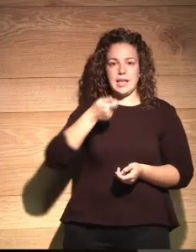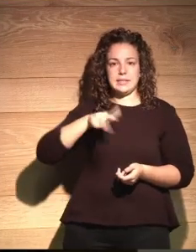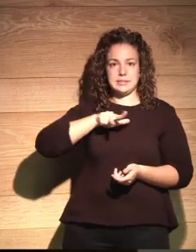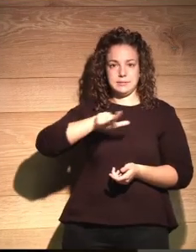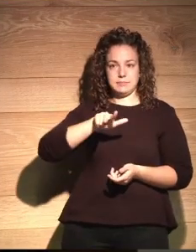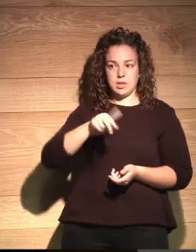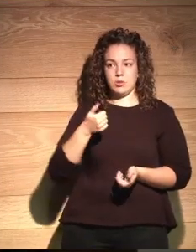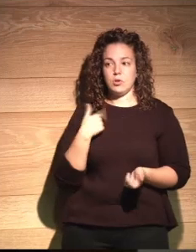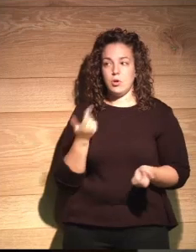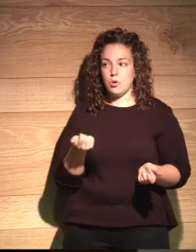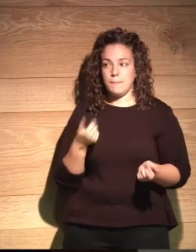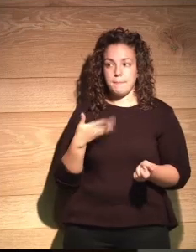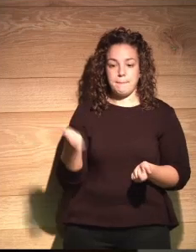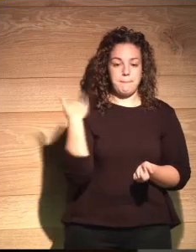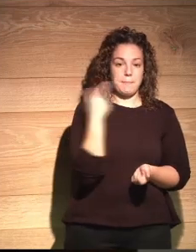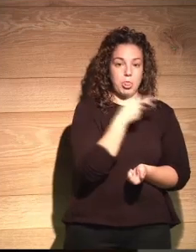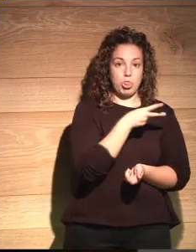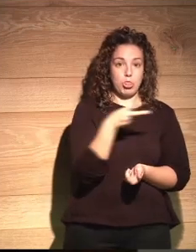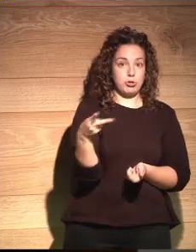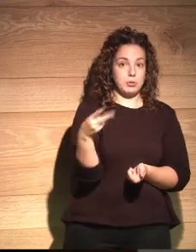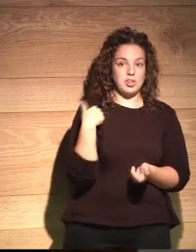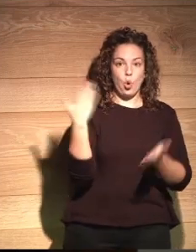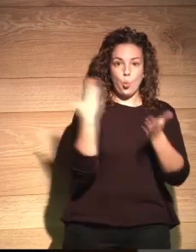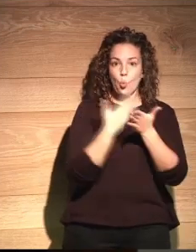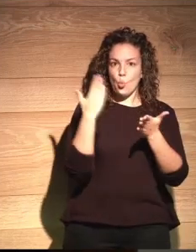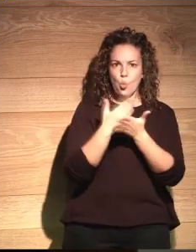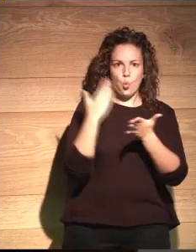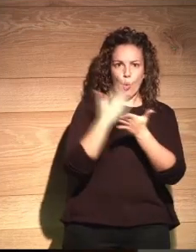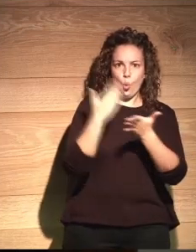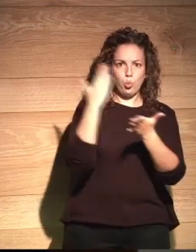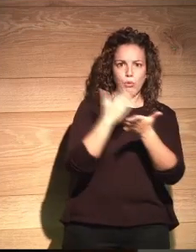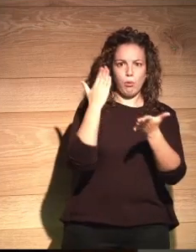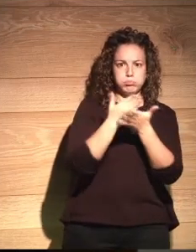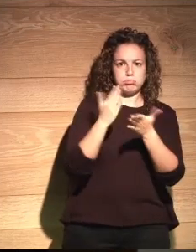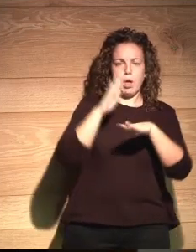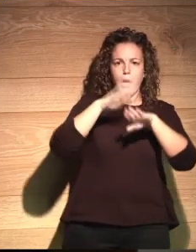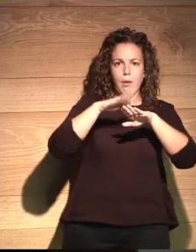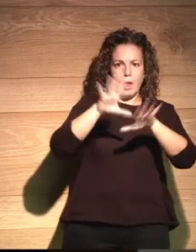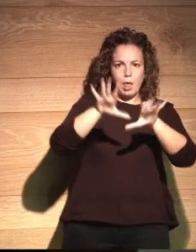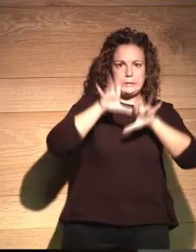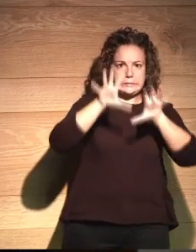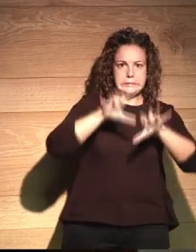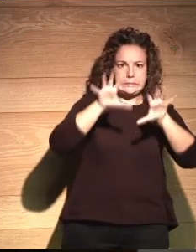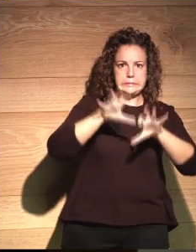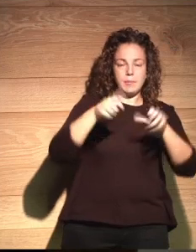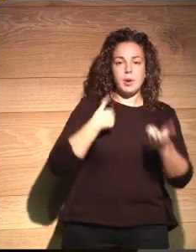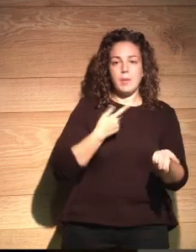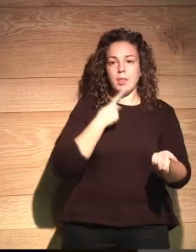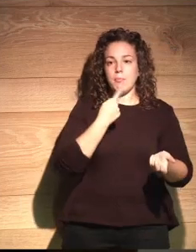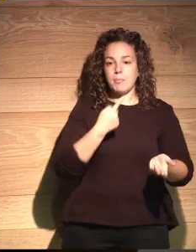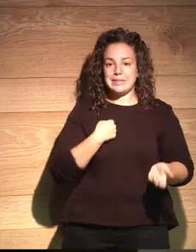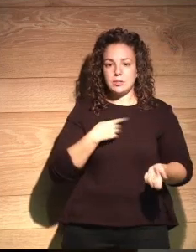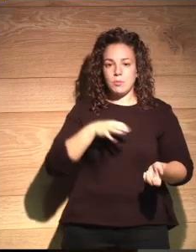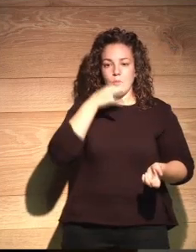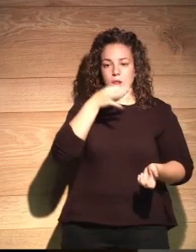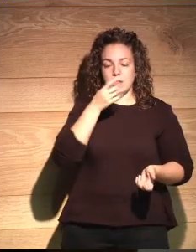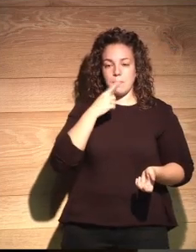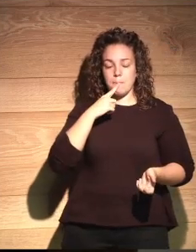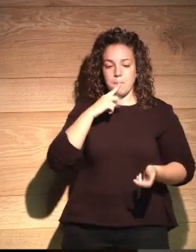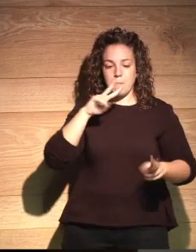had to speak in Spanish. So I've watched YouTube videos in Spanish.